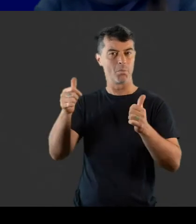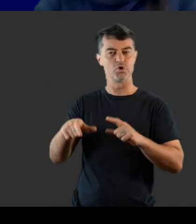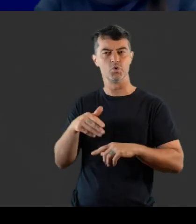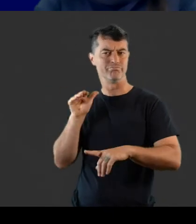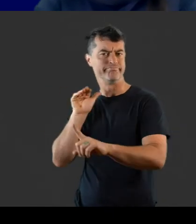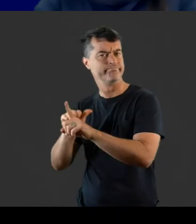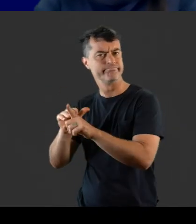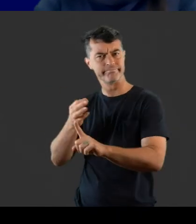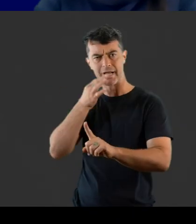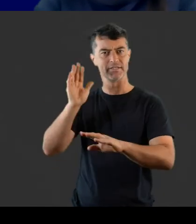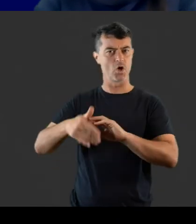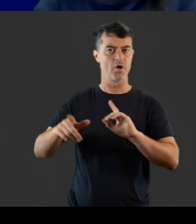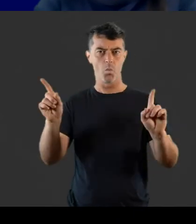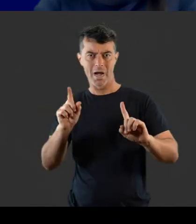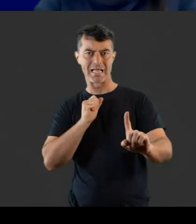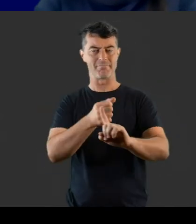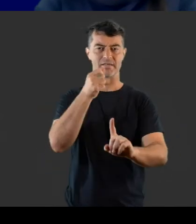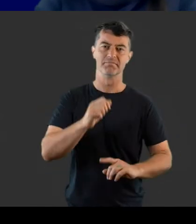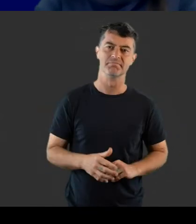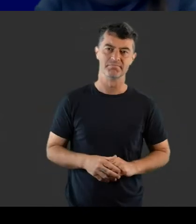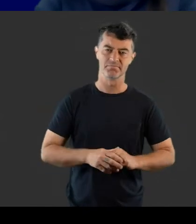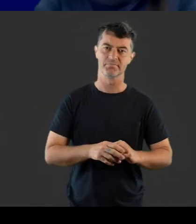the functional impact of these conditions.